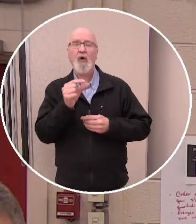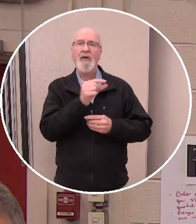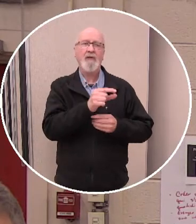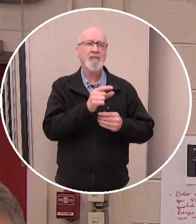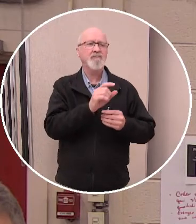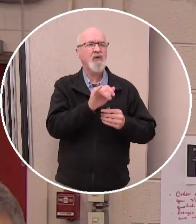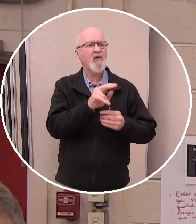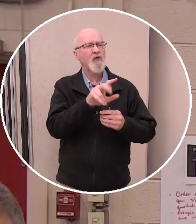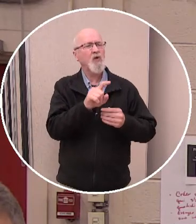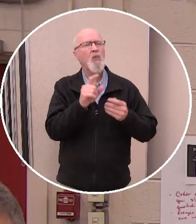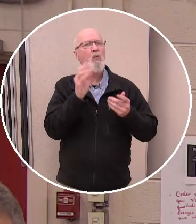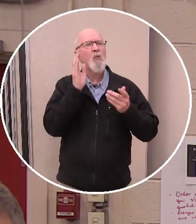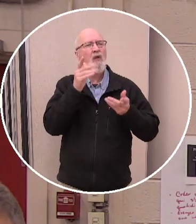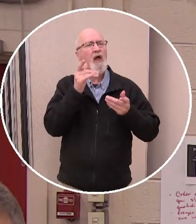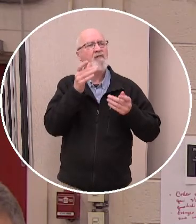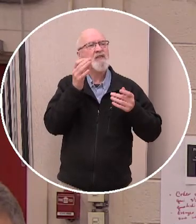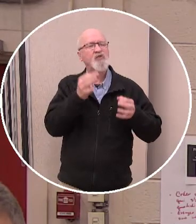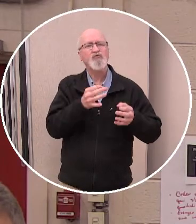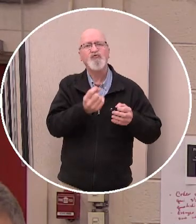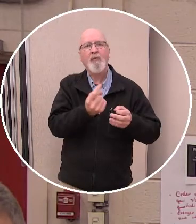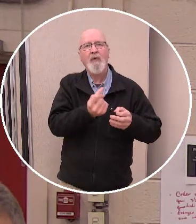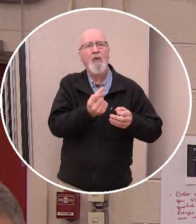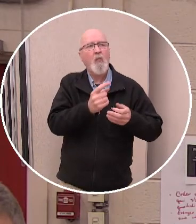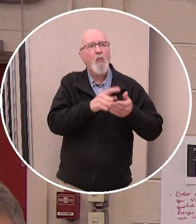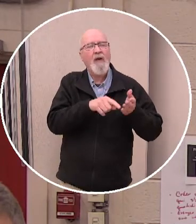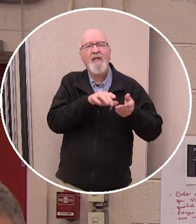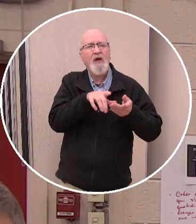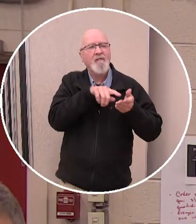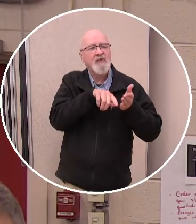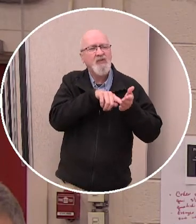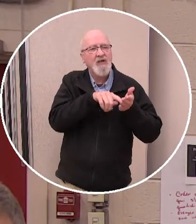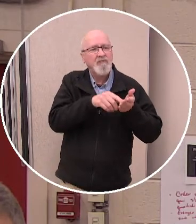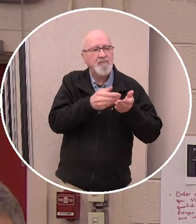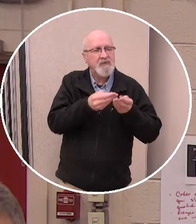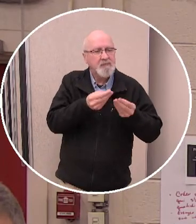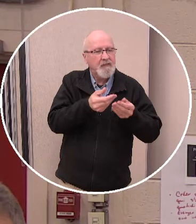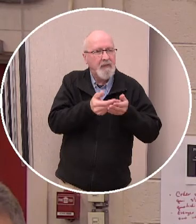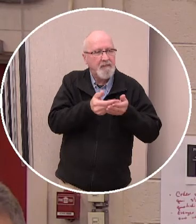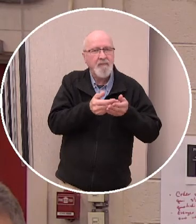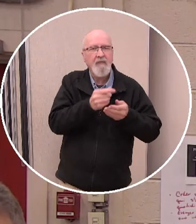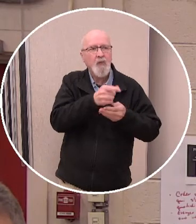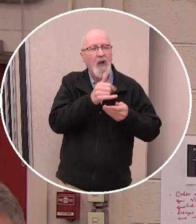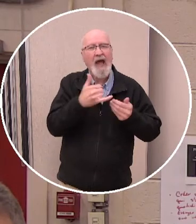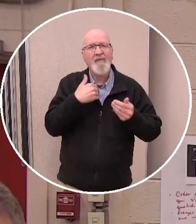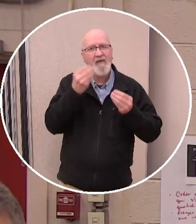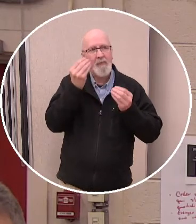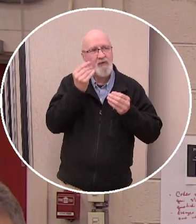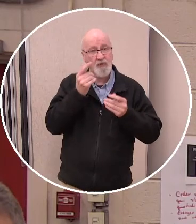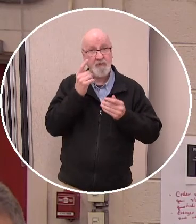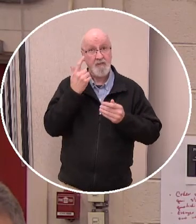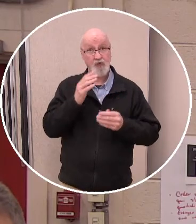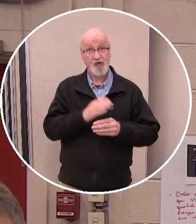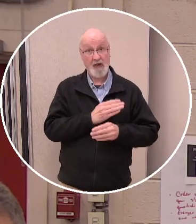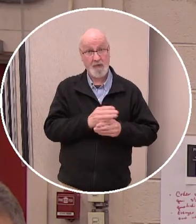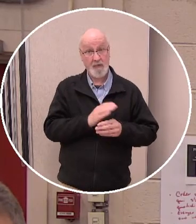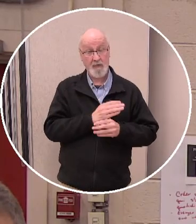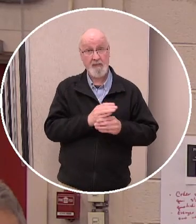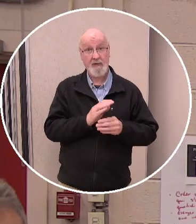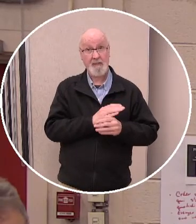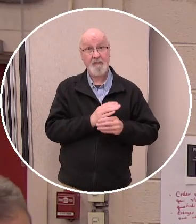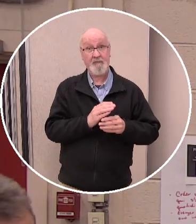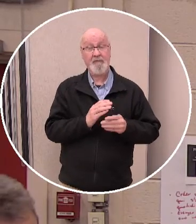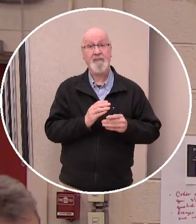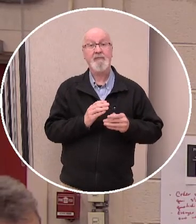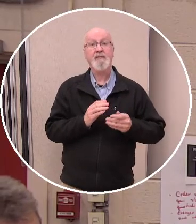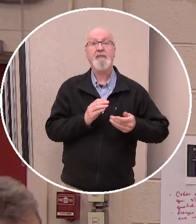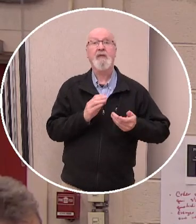with a position from their investigative work. They're going to have information to share. This motion is going to give the